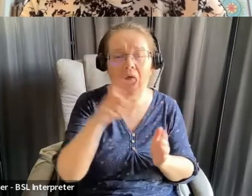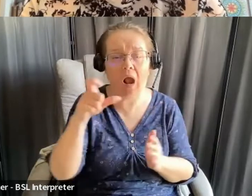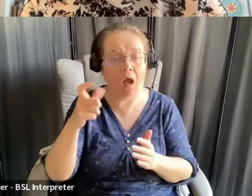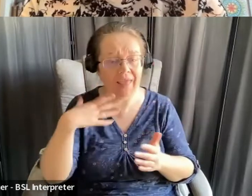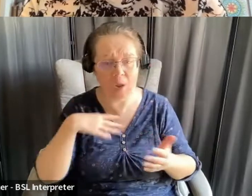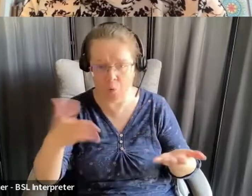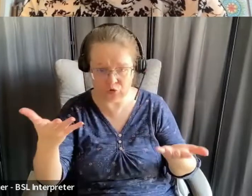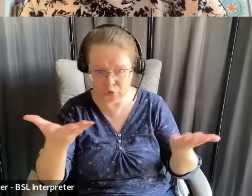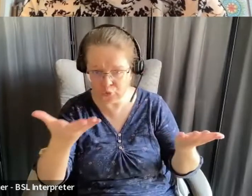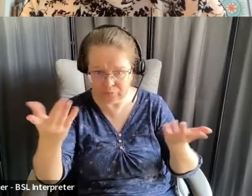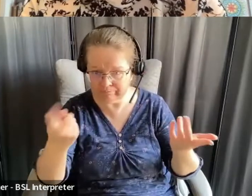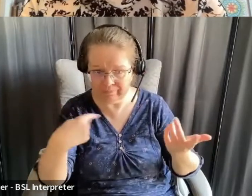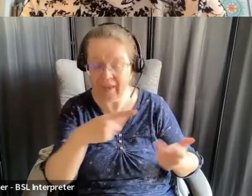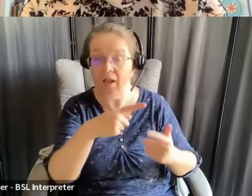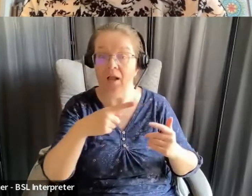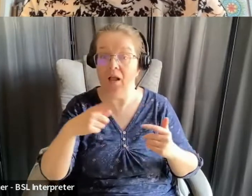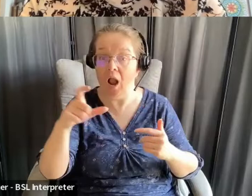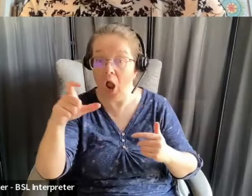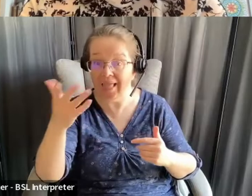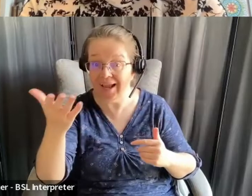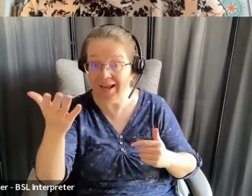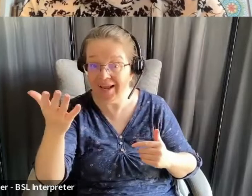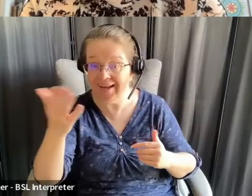one? Carley?